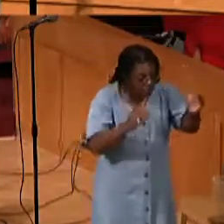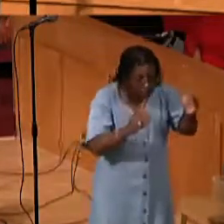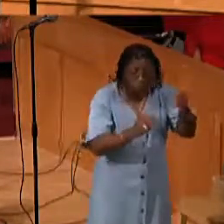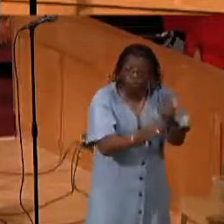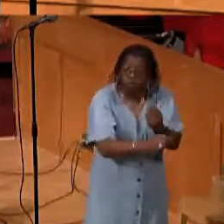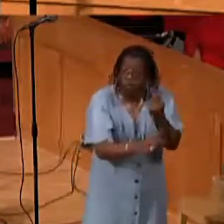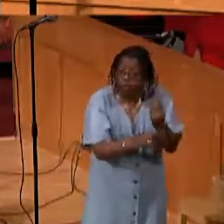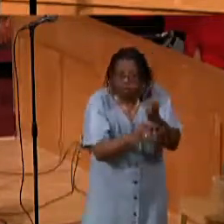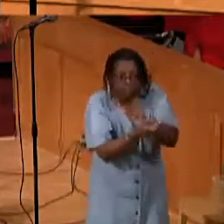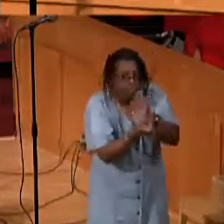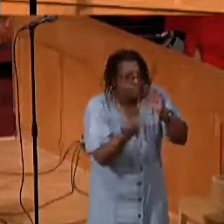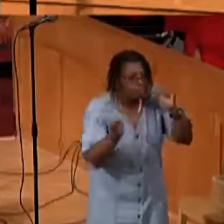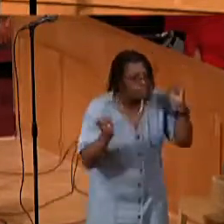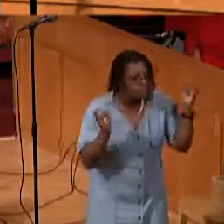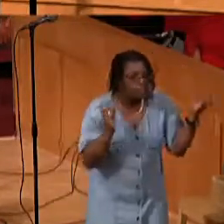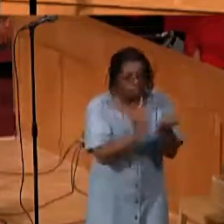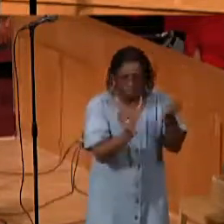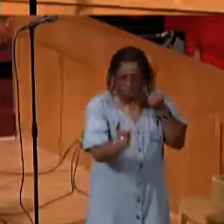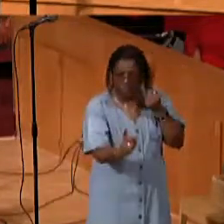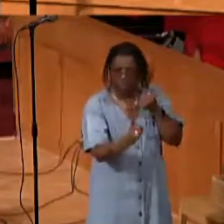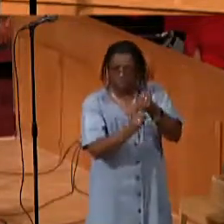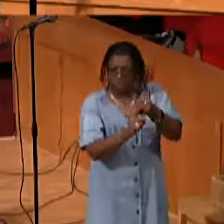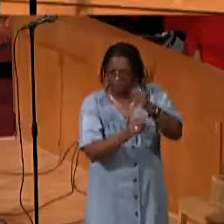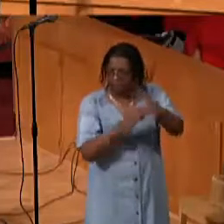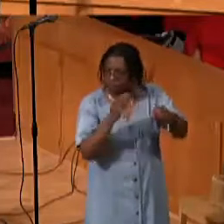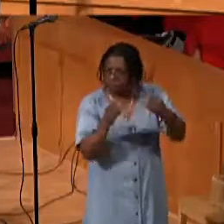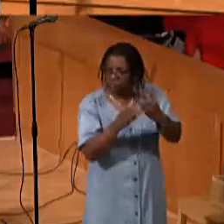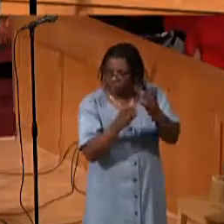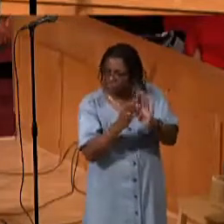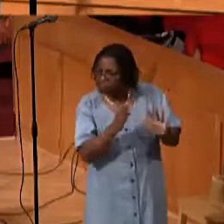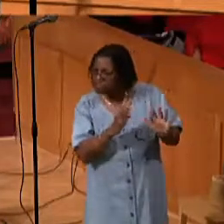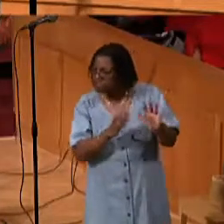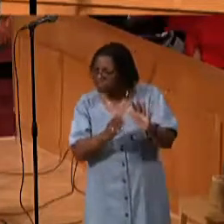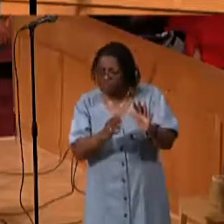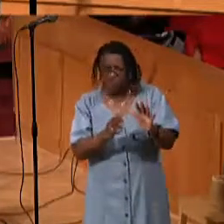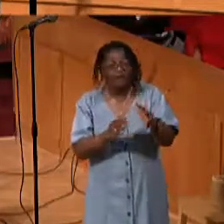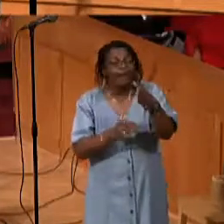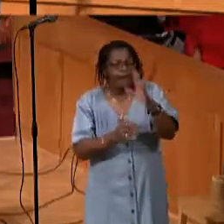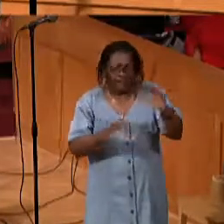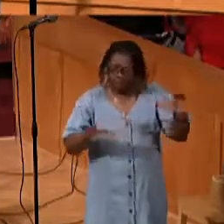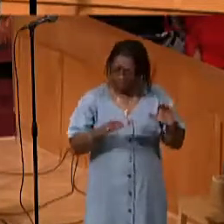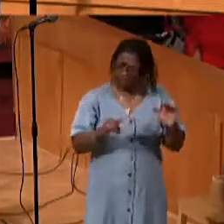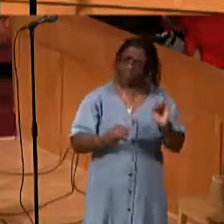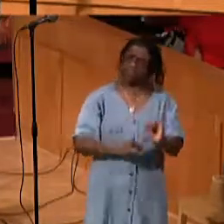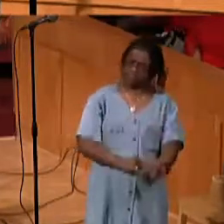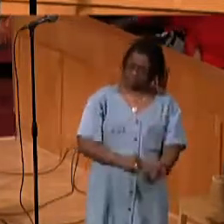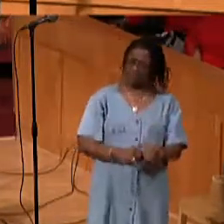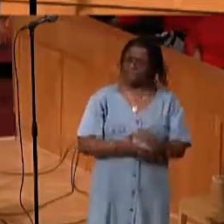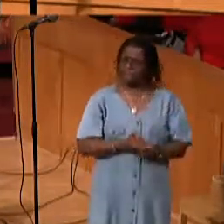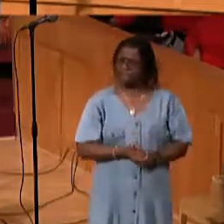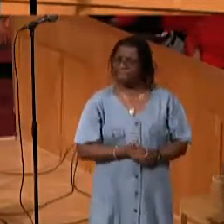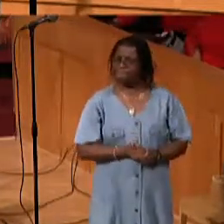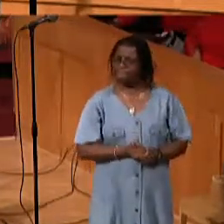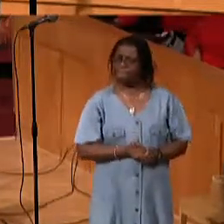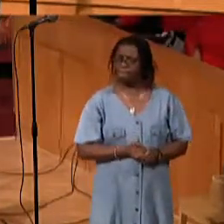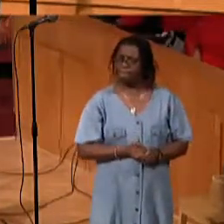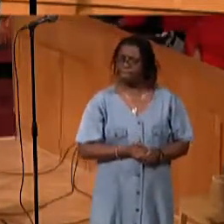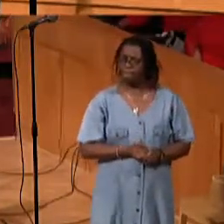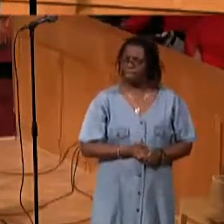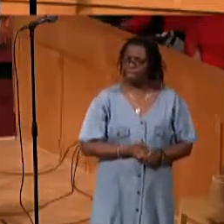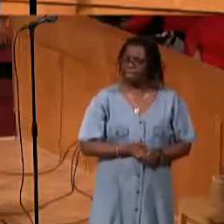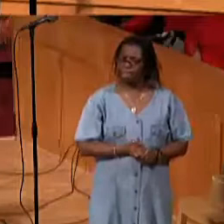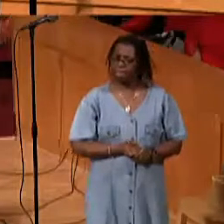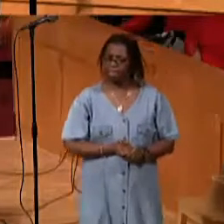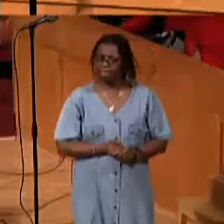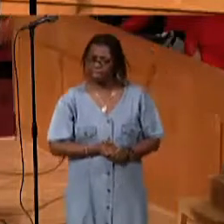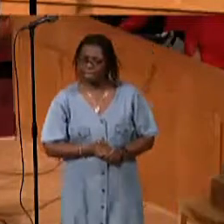this world. That's what God will do. I said, that's what God will do. Well, I won't run the list. Let me close